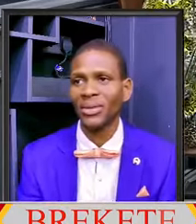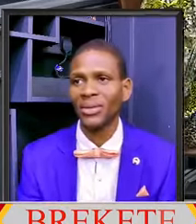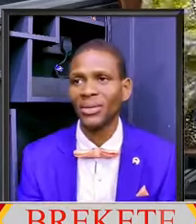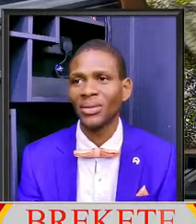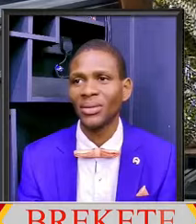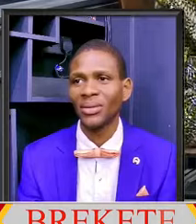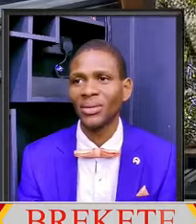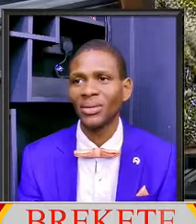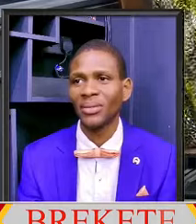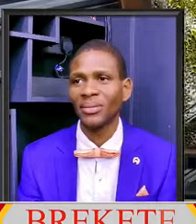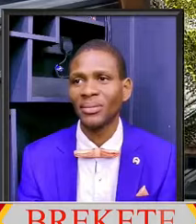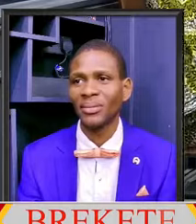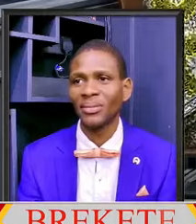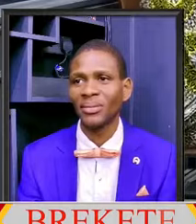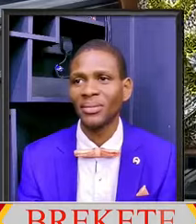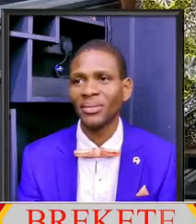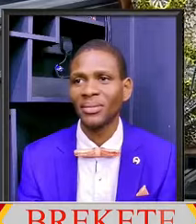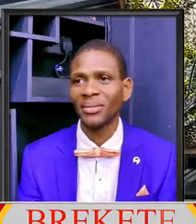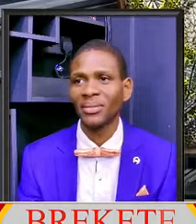ma'am. Wait,